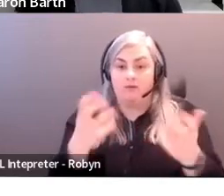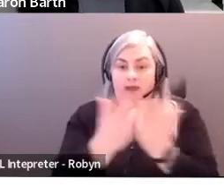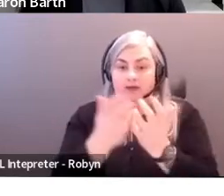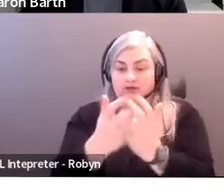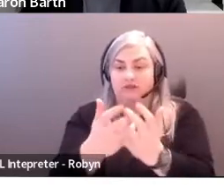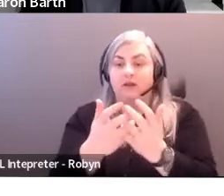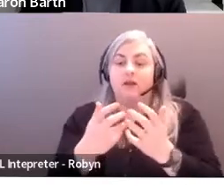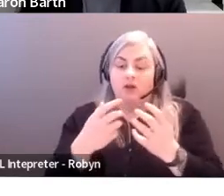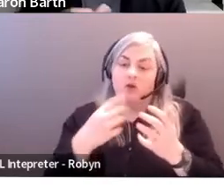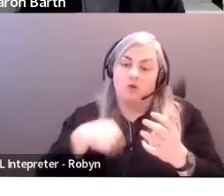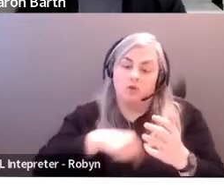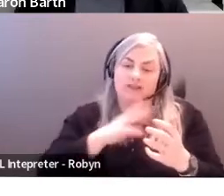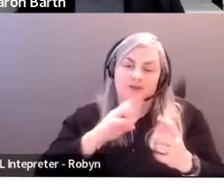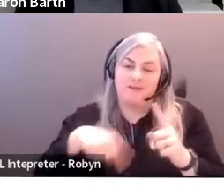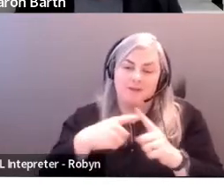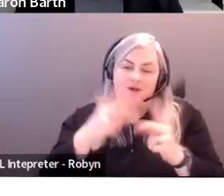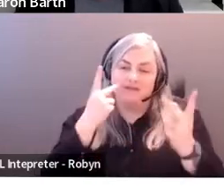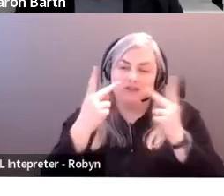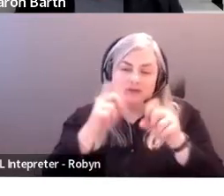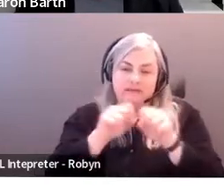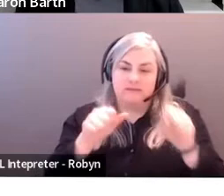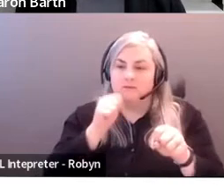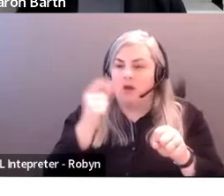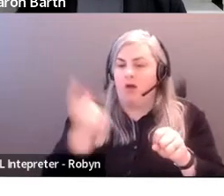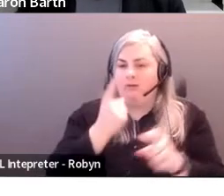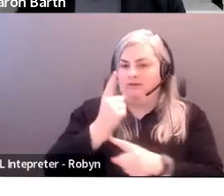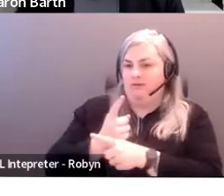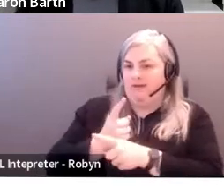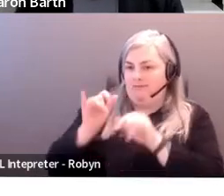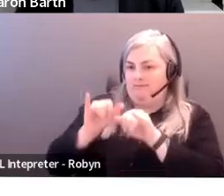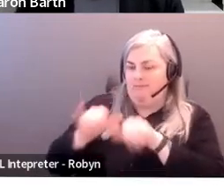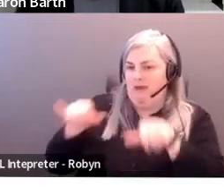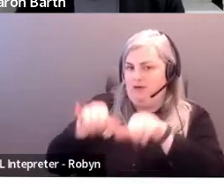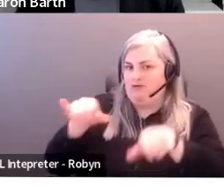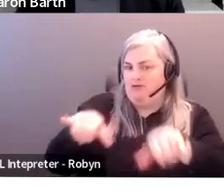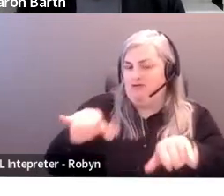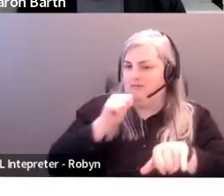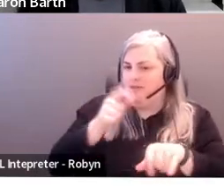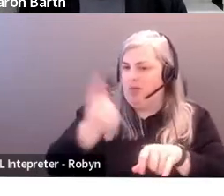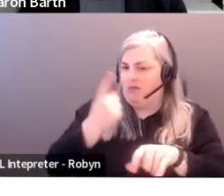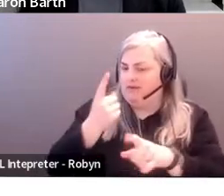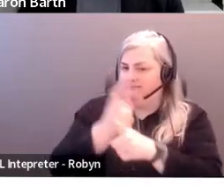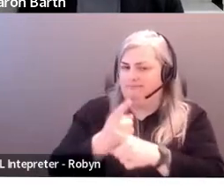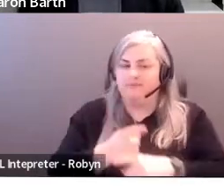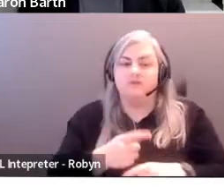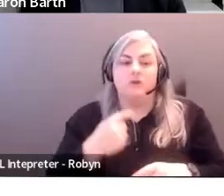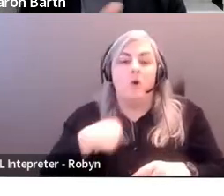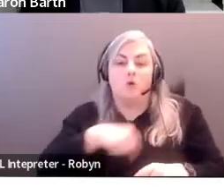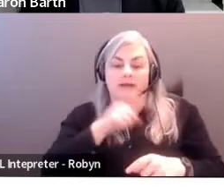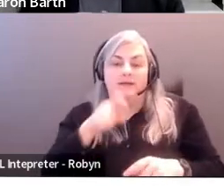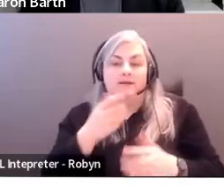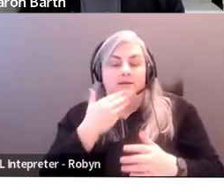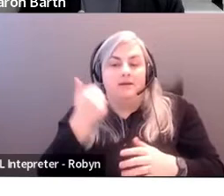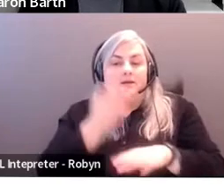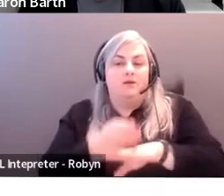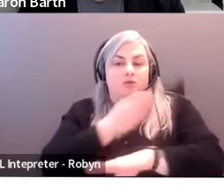when we're talking about our visual system, is not always correct. So getting better at intuition is understanding when those